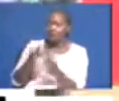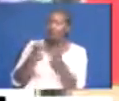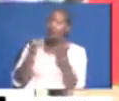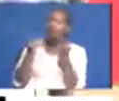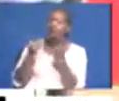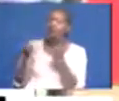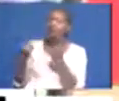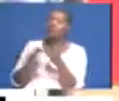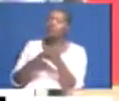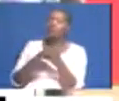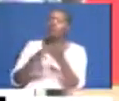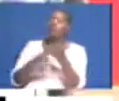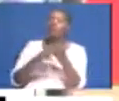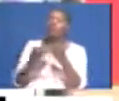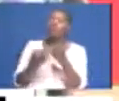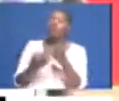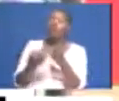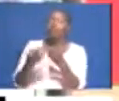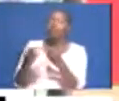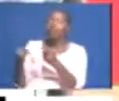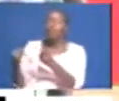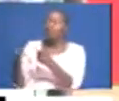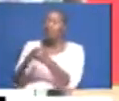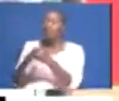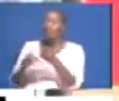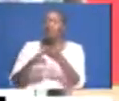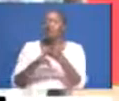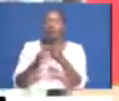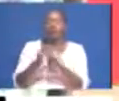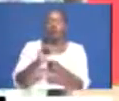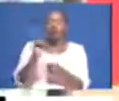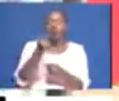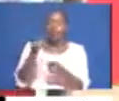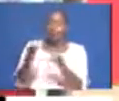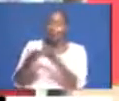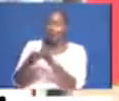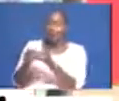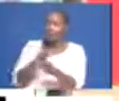in 1966, I came back to Kenya and joined St.